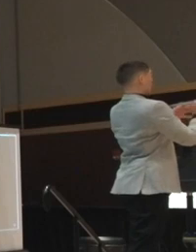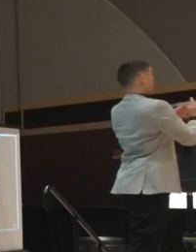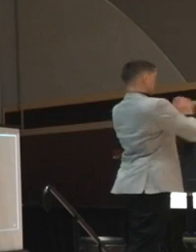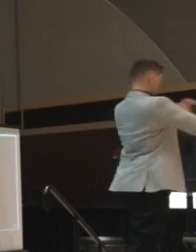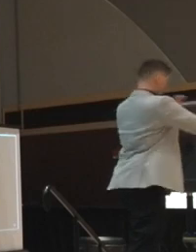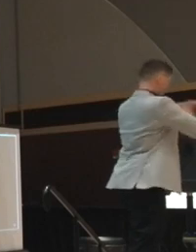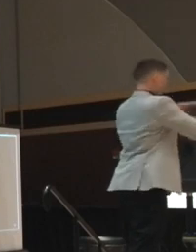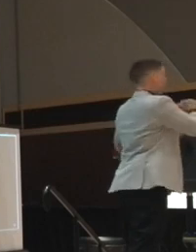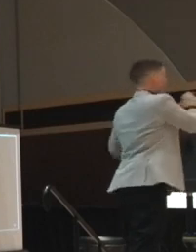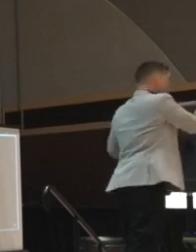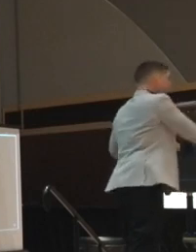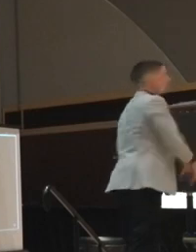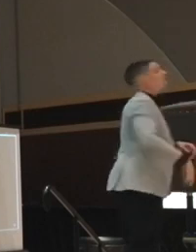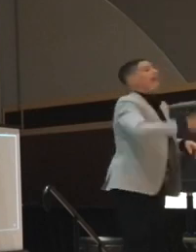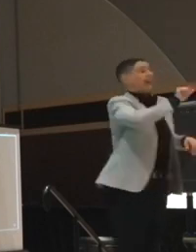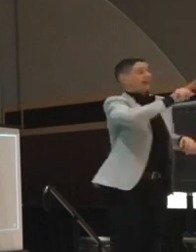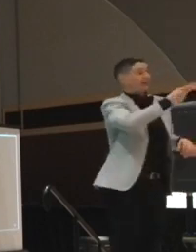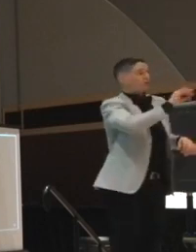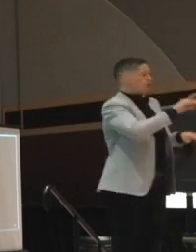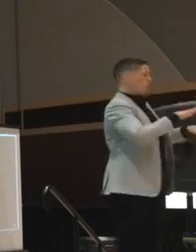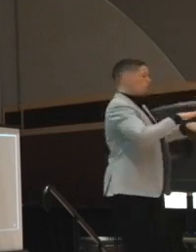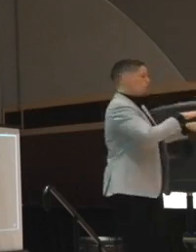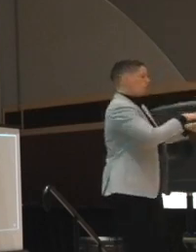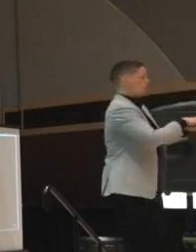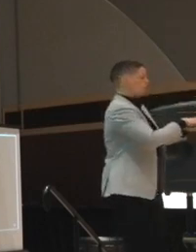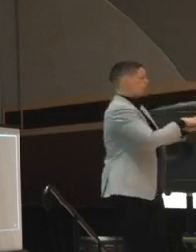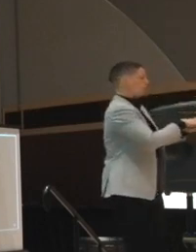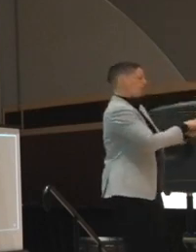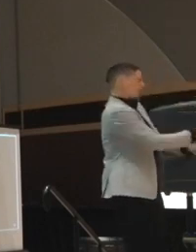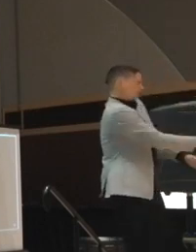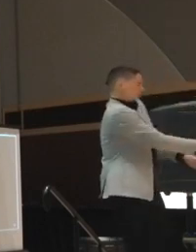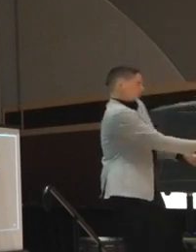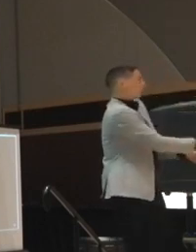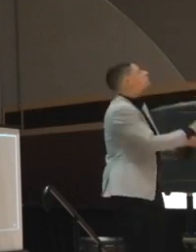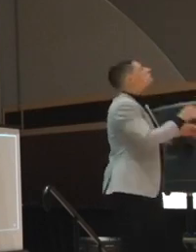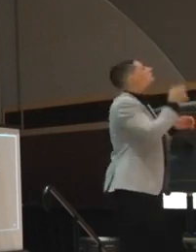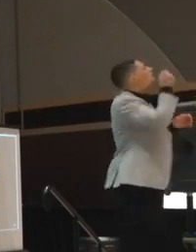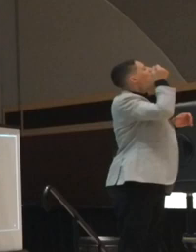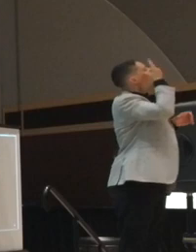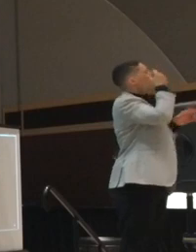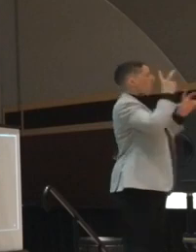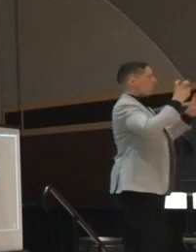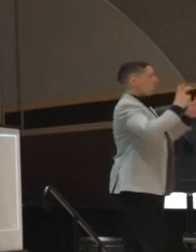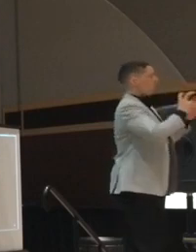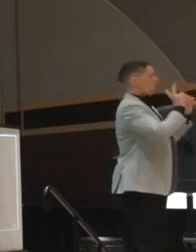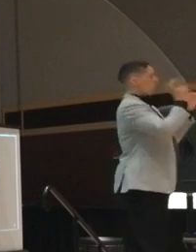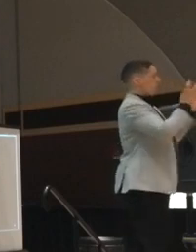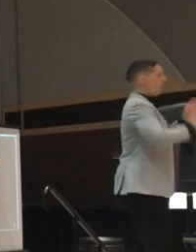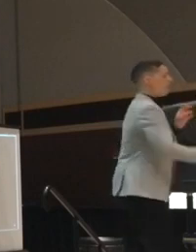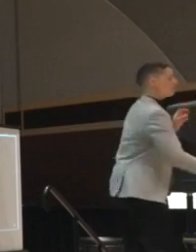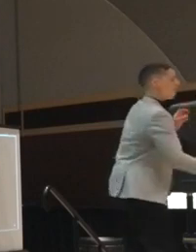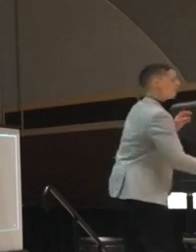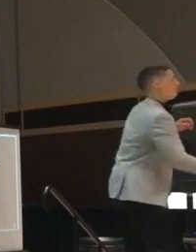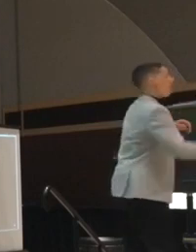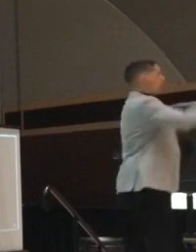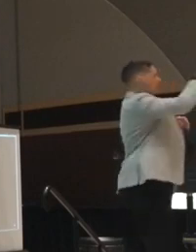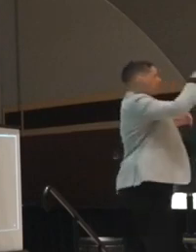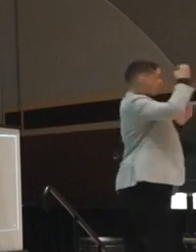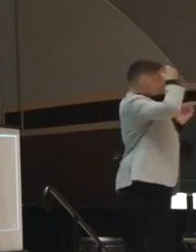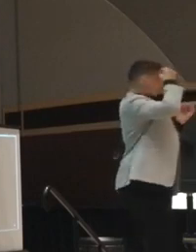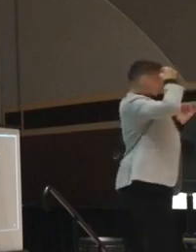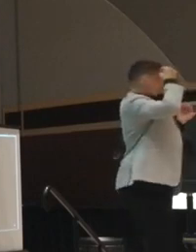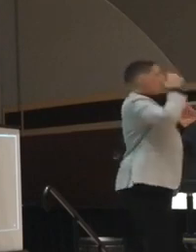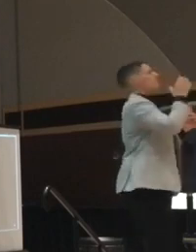crossover. Yeah, they're not all that different. But the thing about bottom-up thinking, concepts are formed with